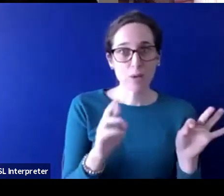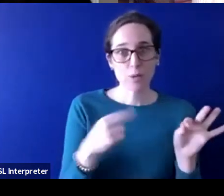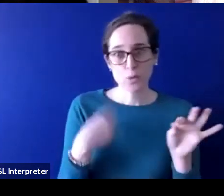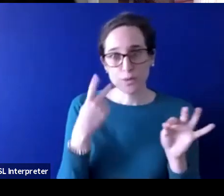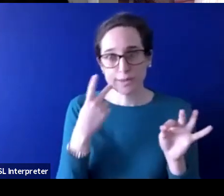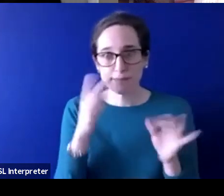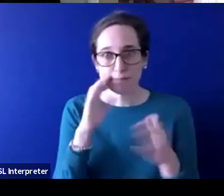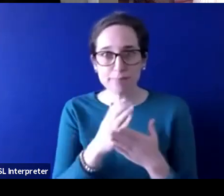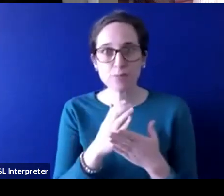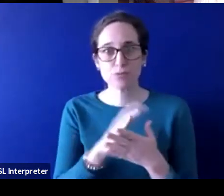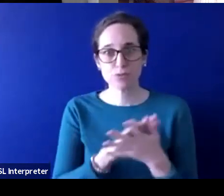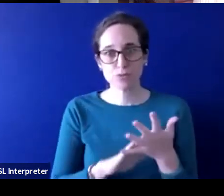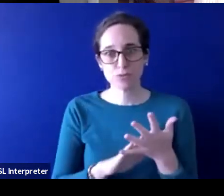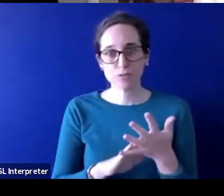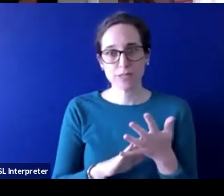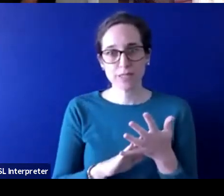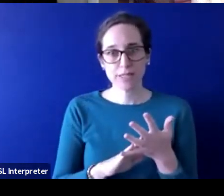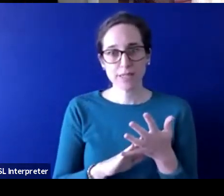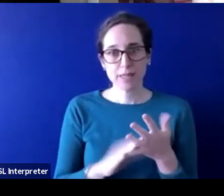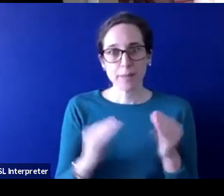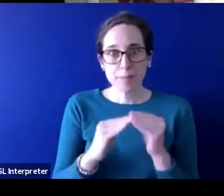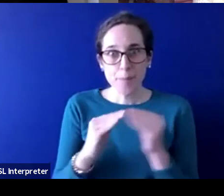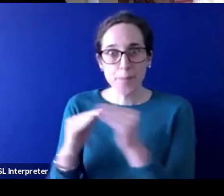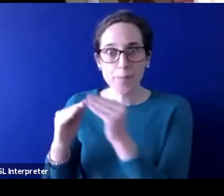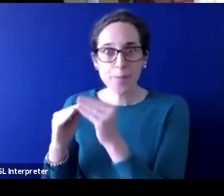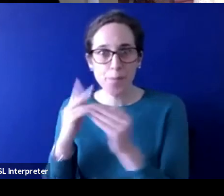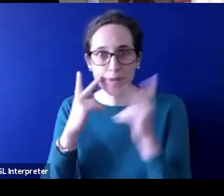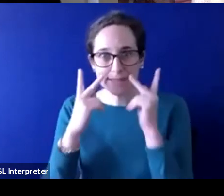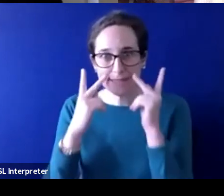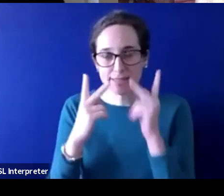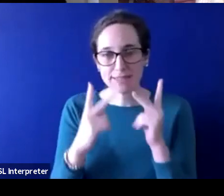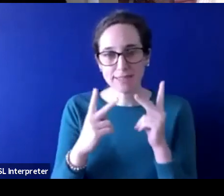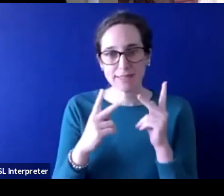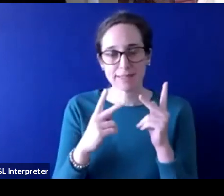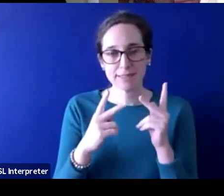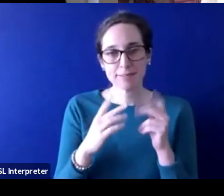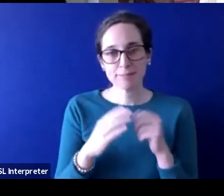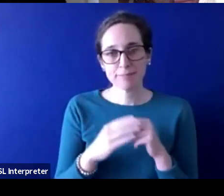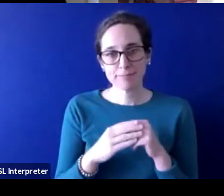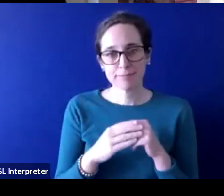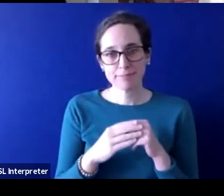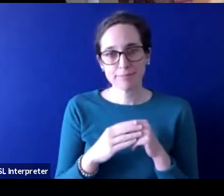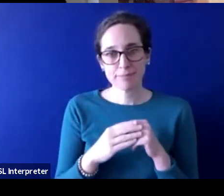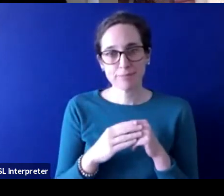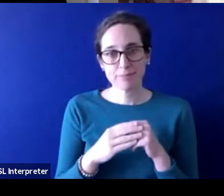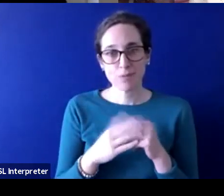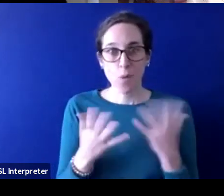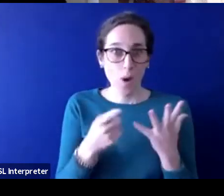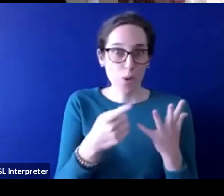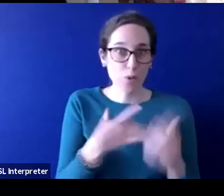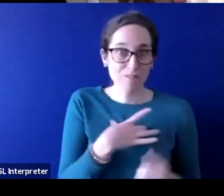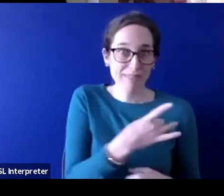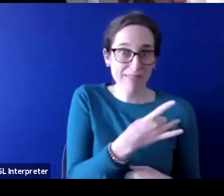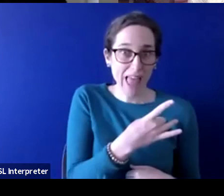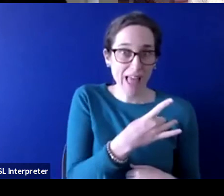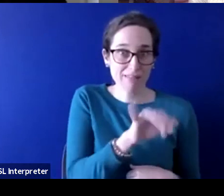support that argument, more things that are in relation to the thing that you've been liking, the thing that they've